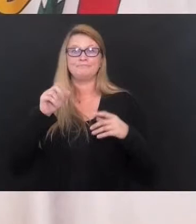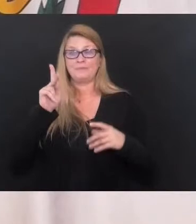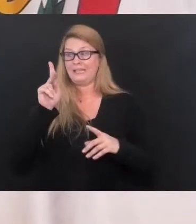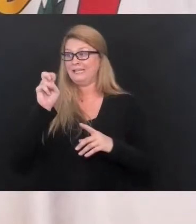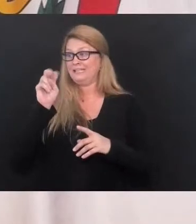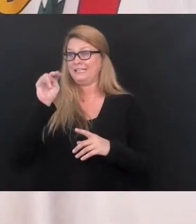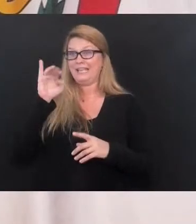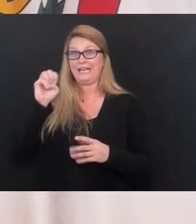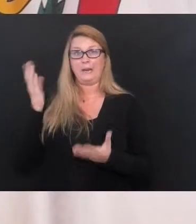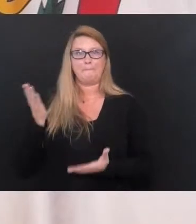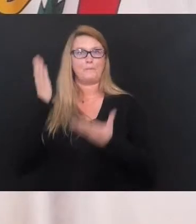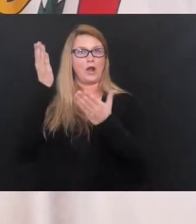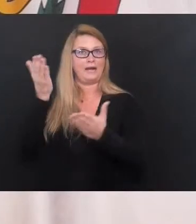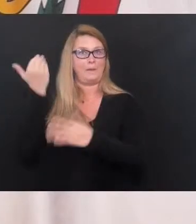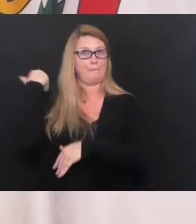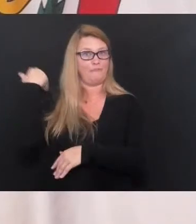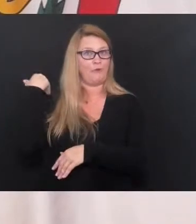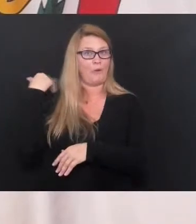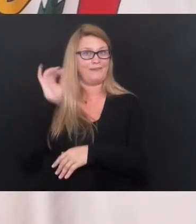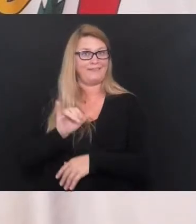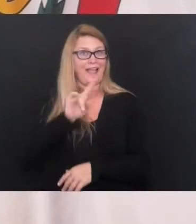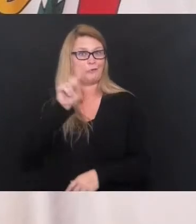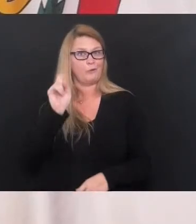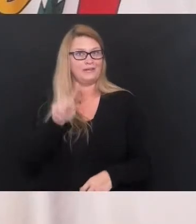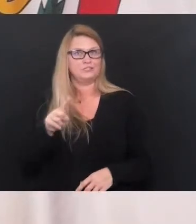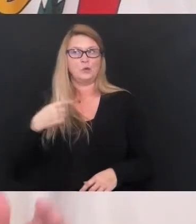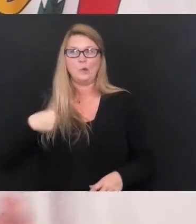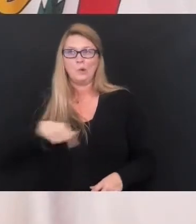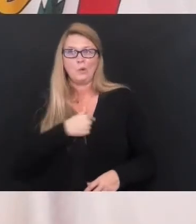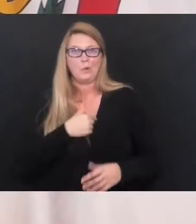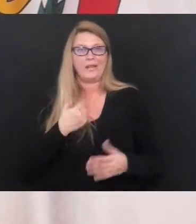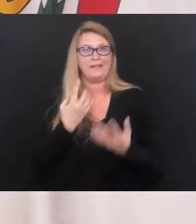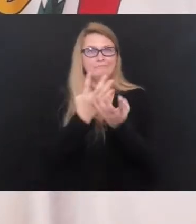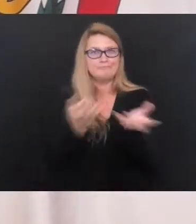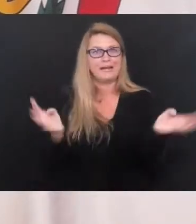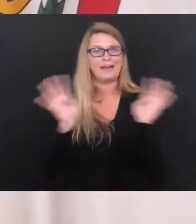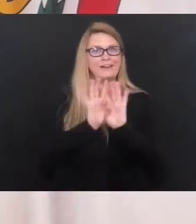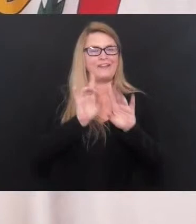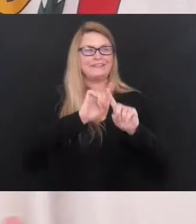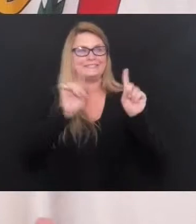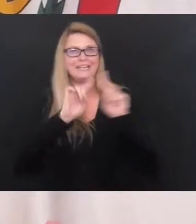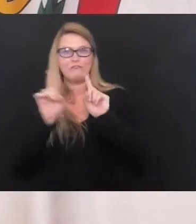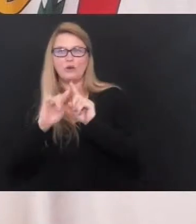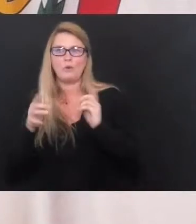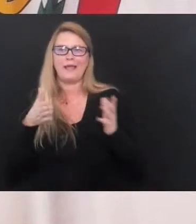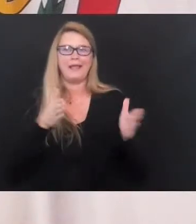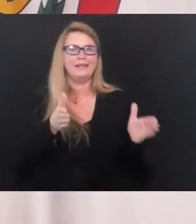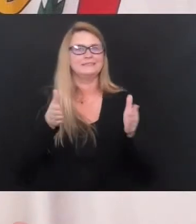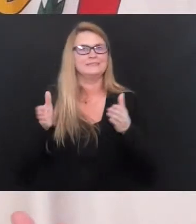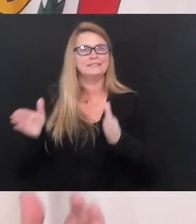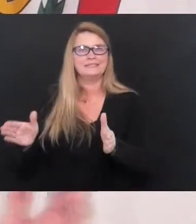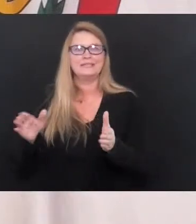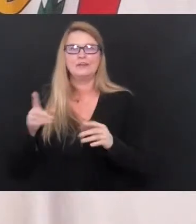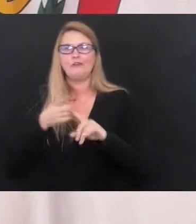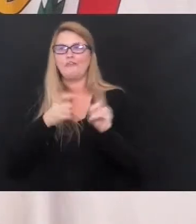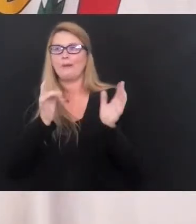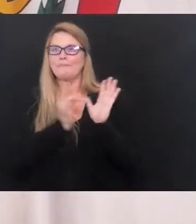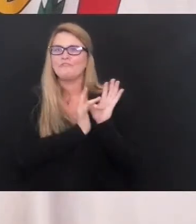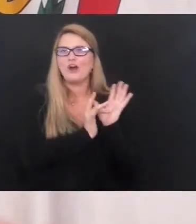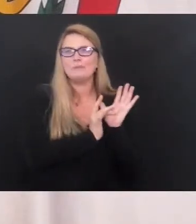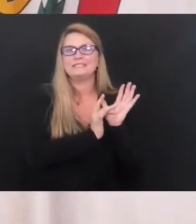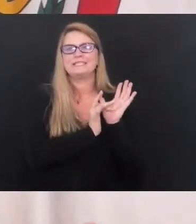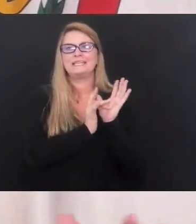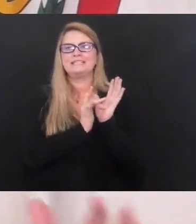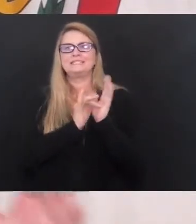Kenny's brought this up before. We brought it up in all kinds of different ways, from pharmacies